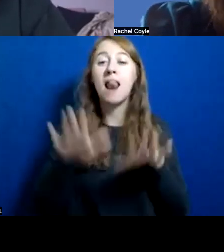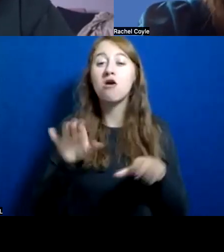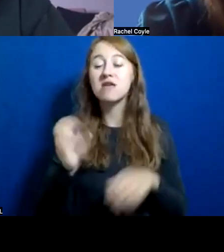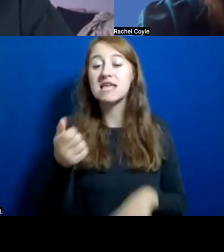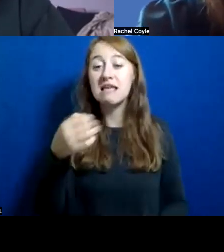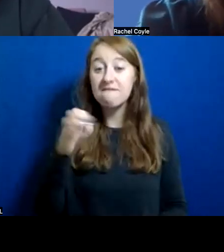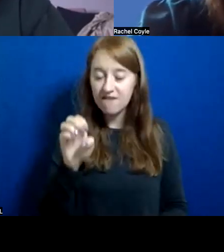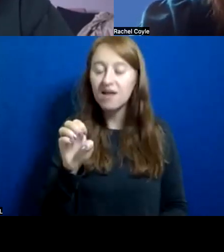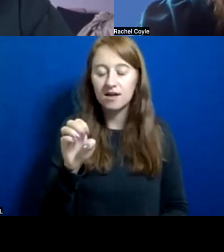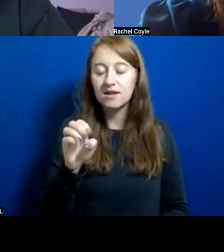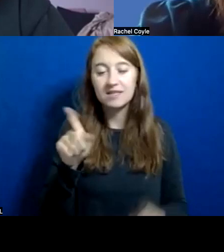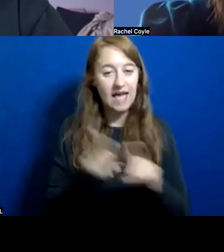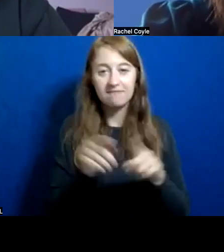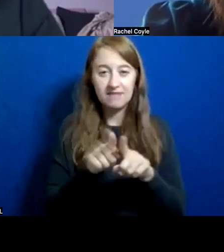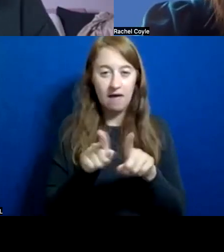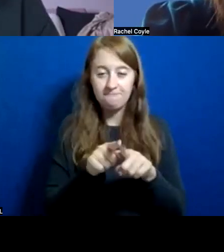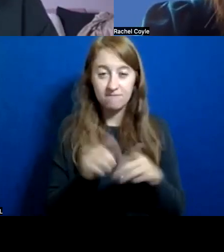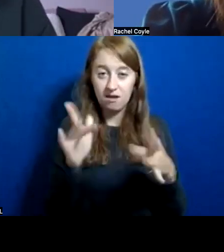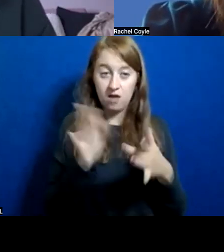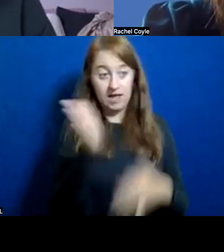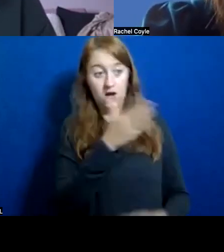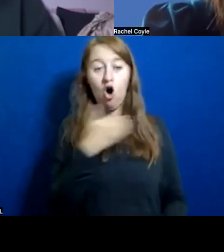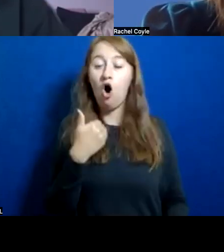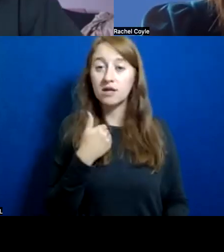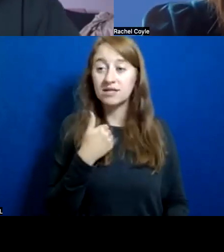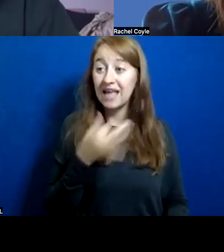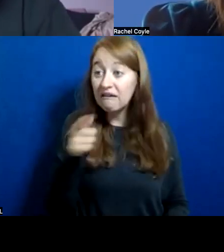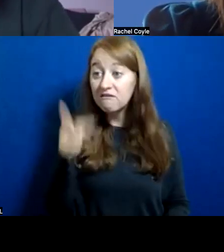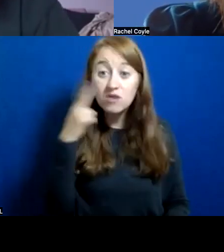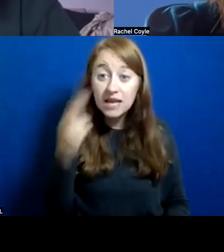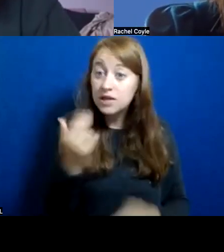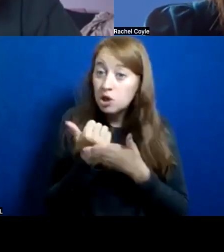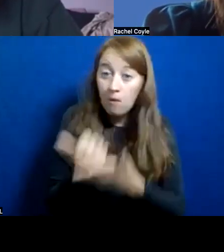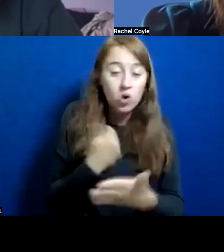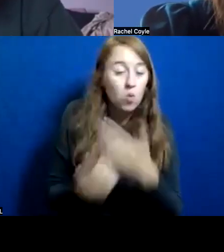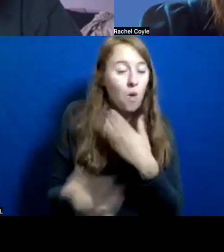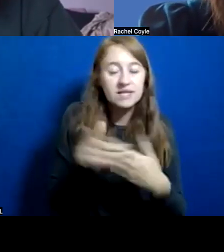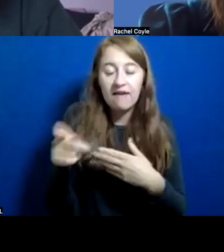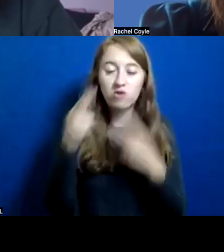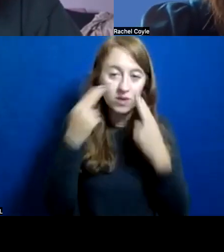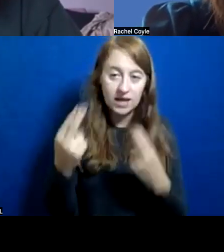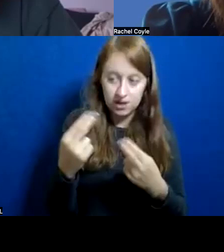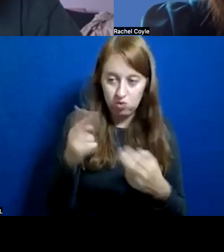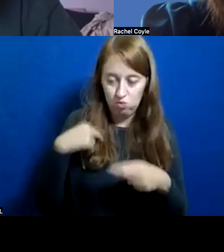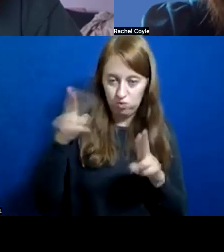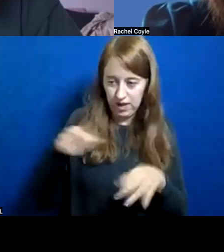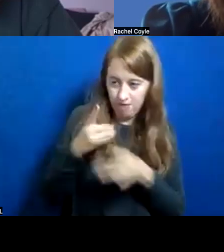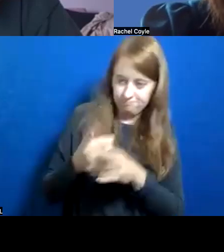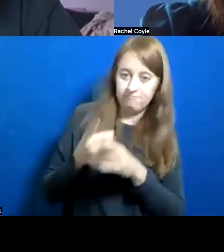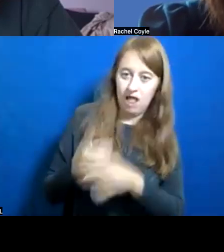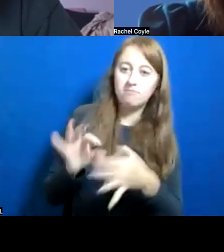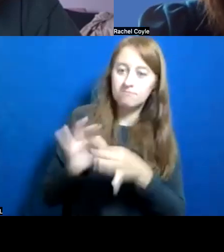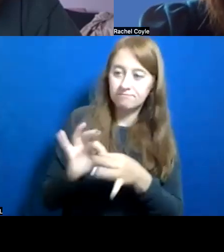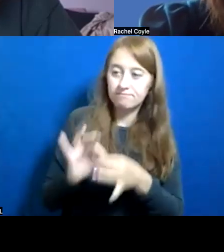us. We will do whatever we can that it is that you think you need support with. Talk to the women around